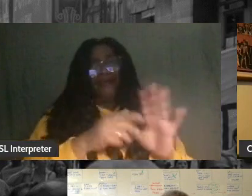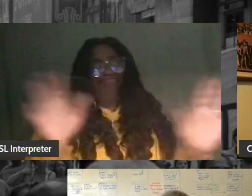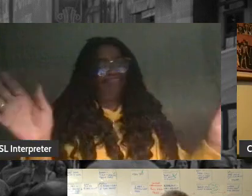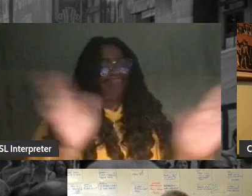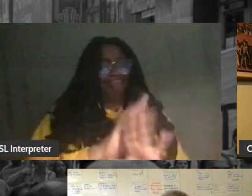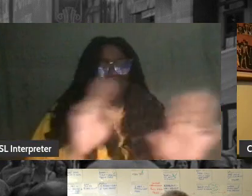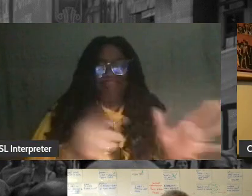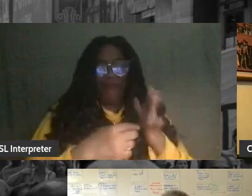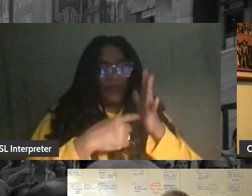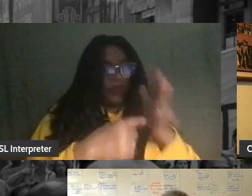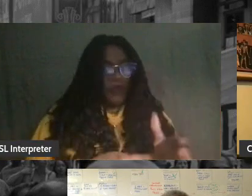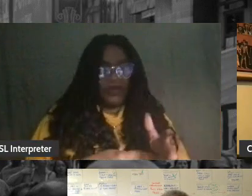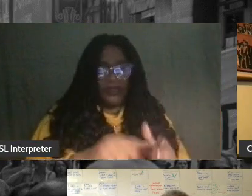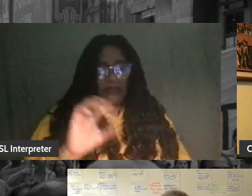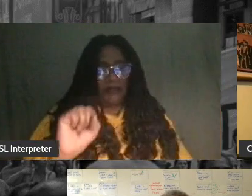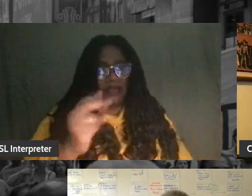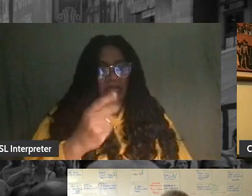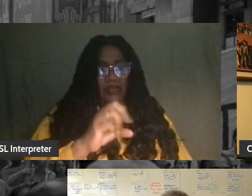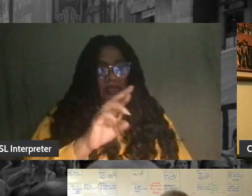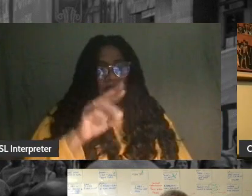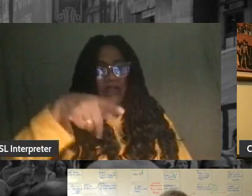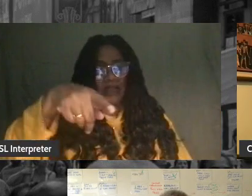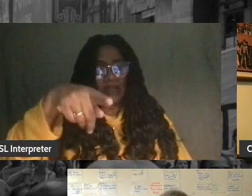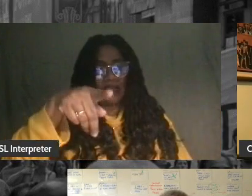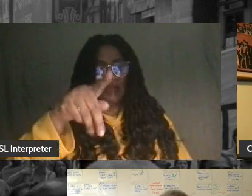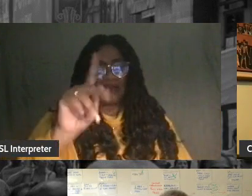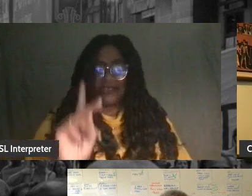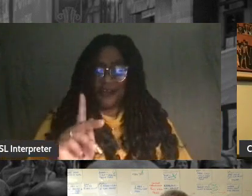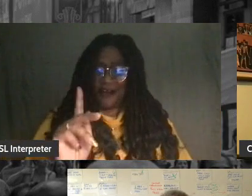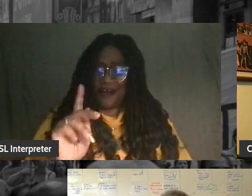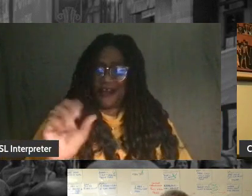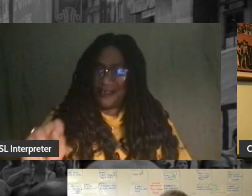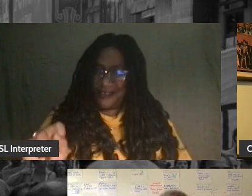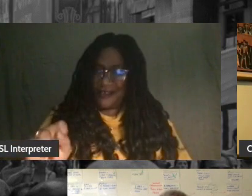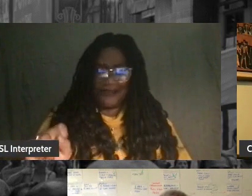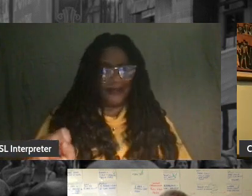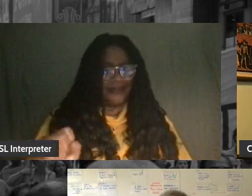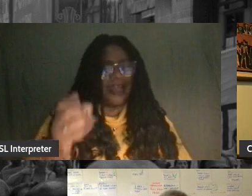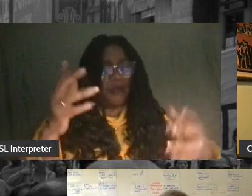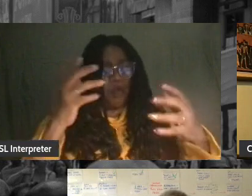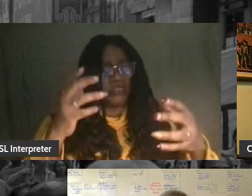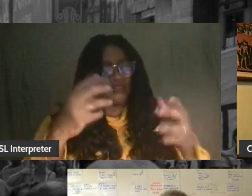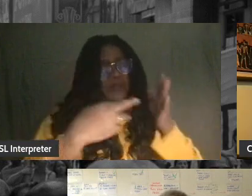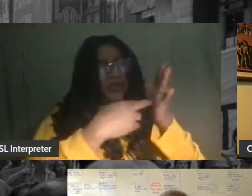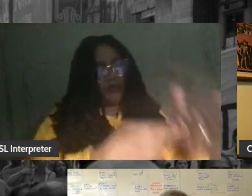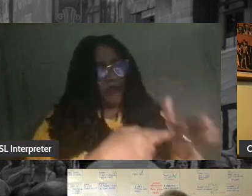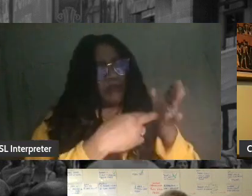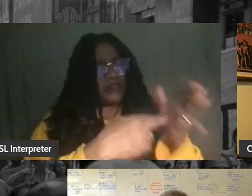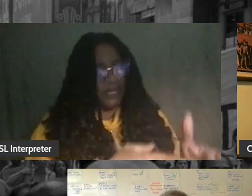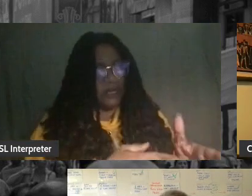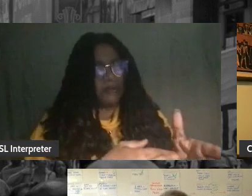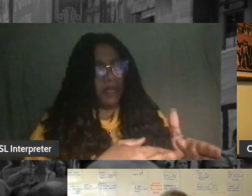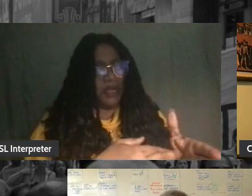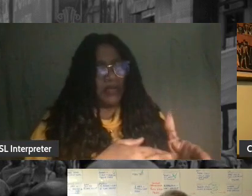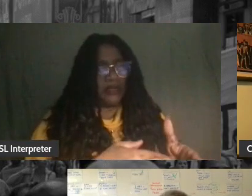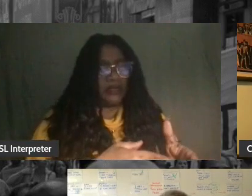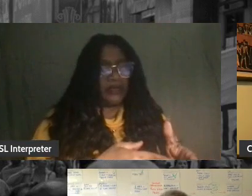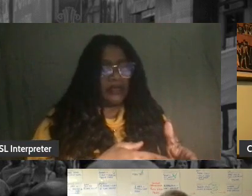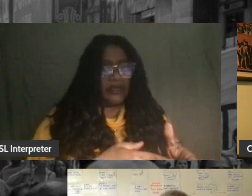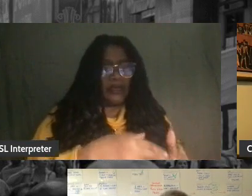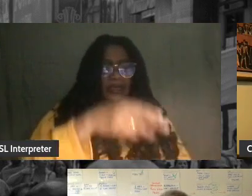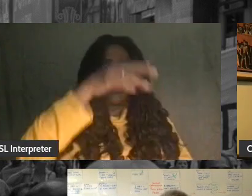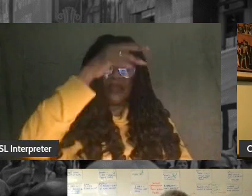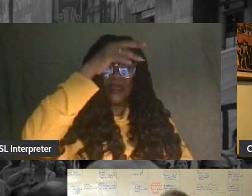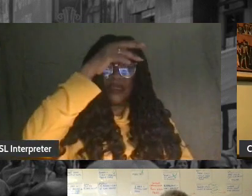represented by sharks because I'm not a shark. I wanted to be represented by gentle men and